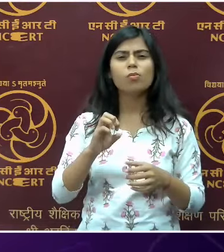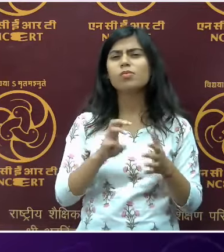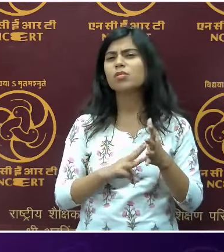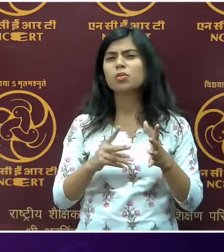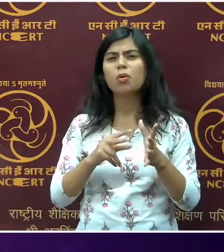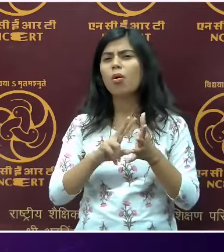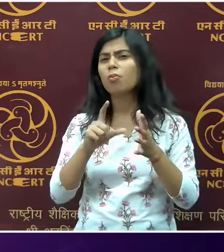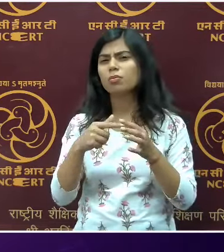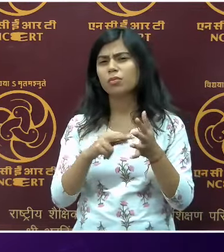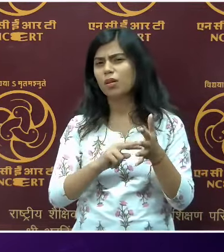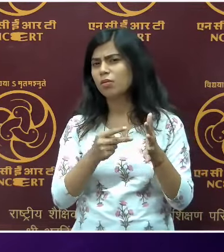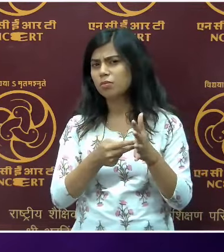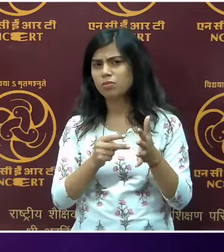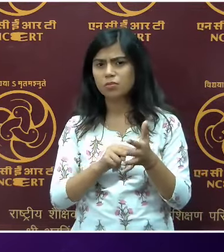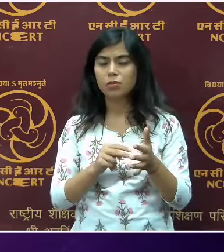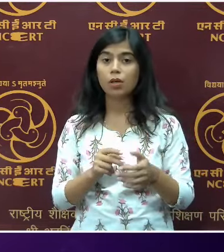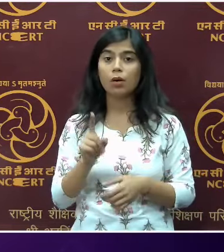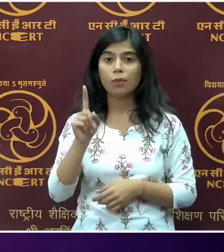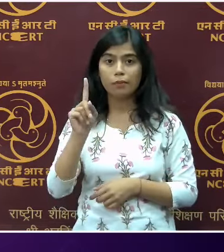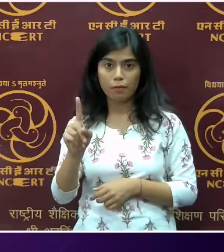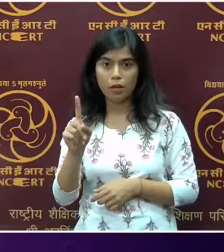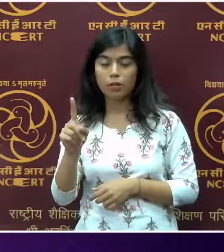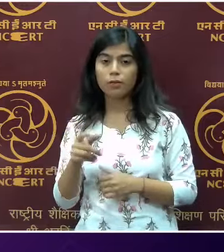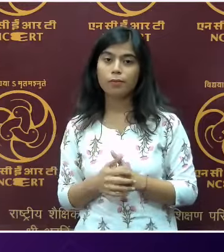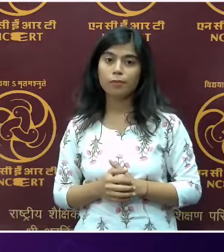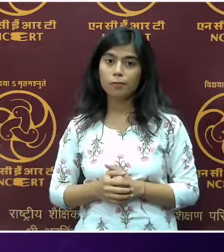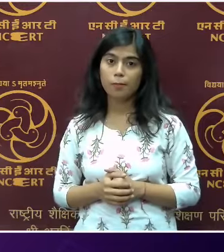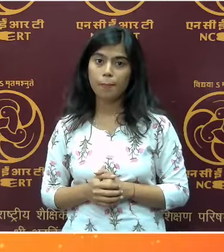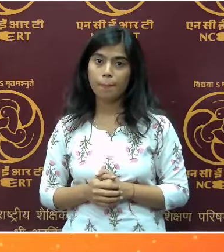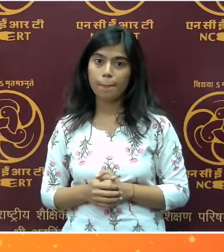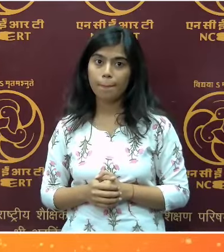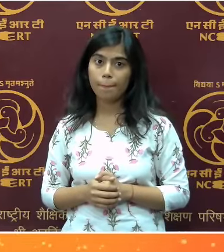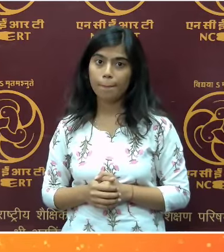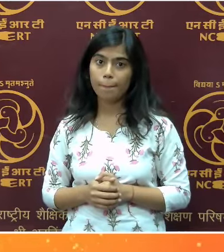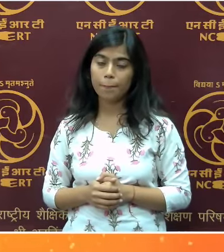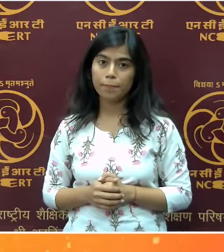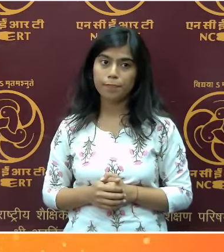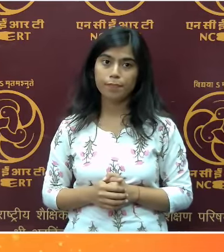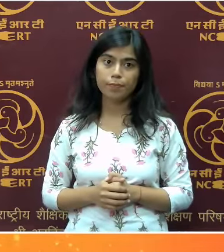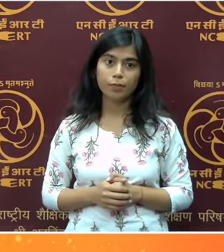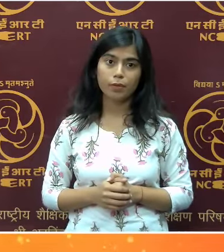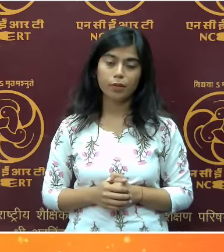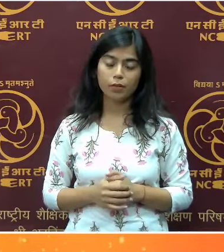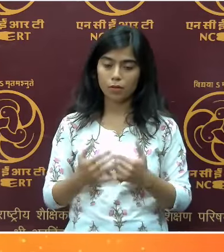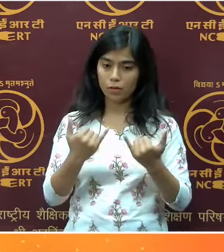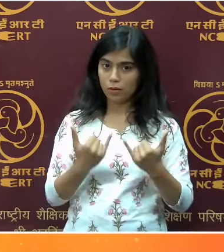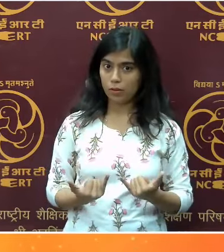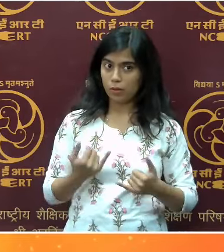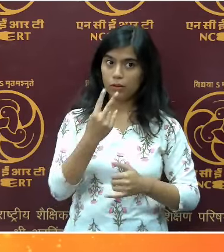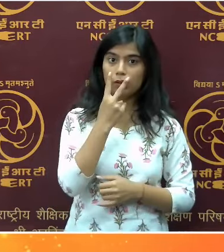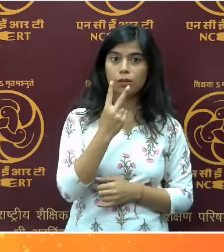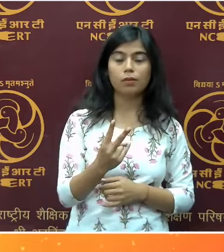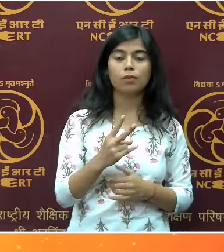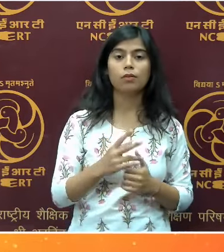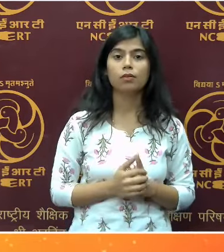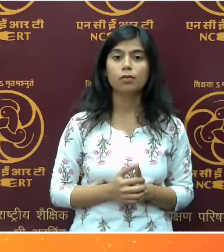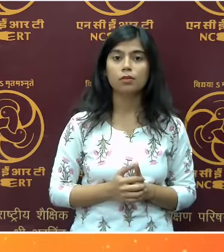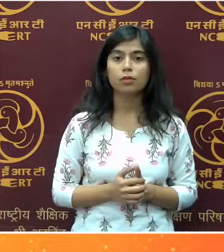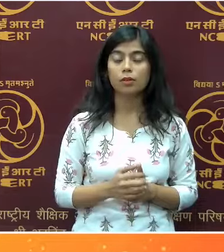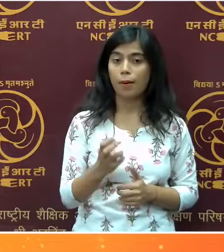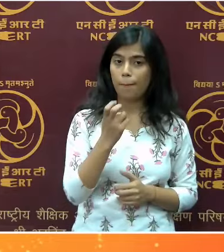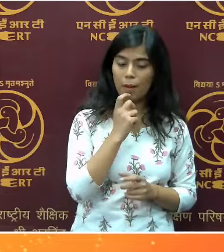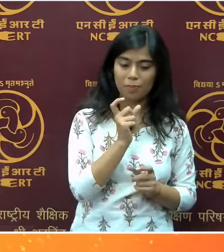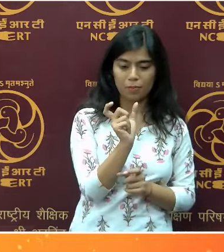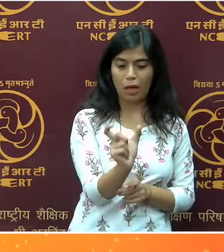that is one of the important session in this topic. Now look at this circuit. Here one battery is